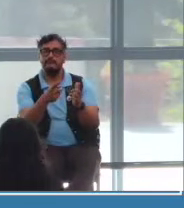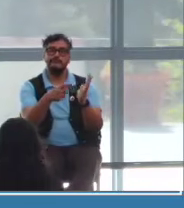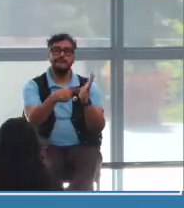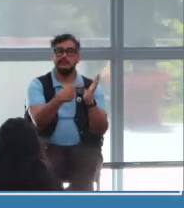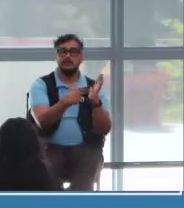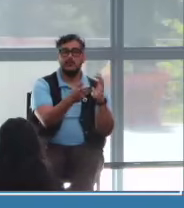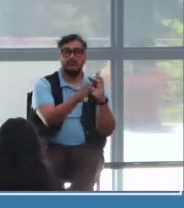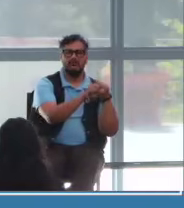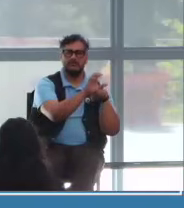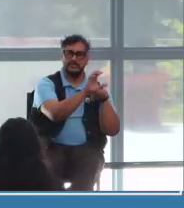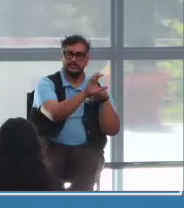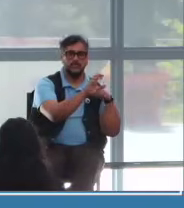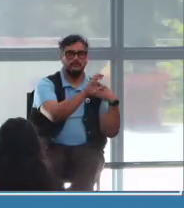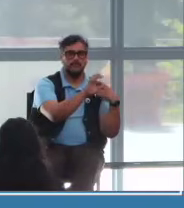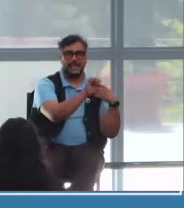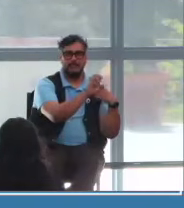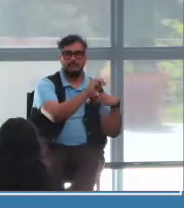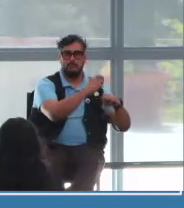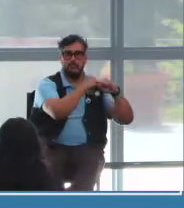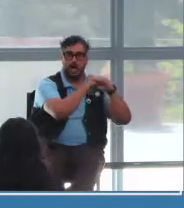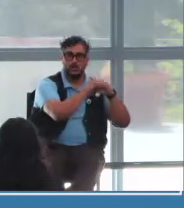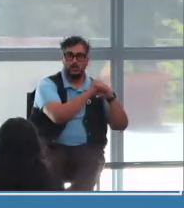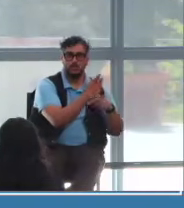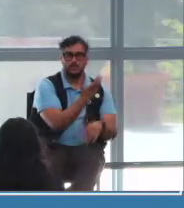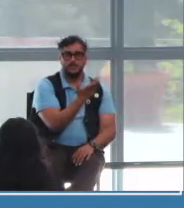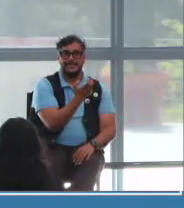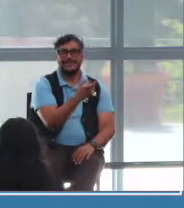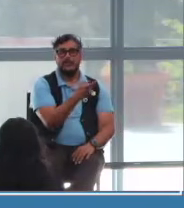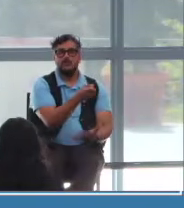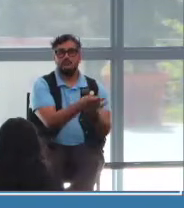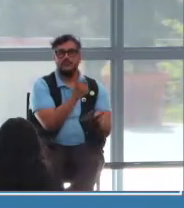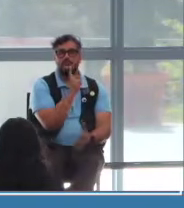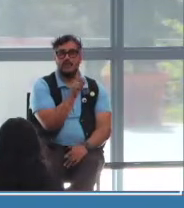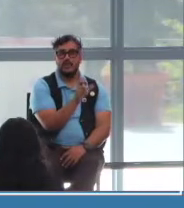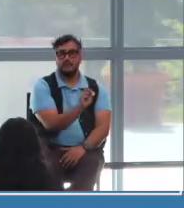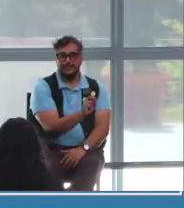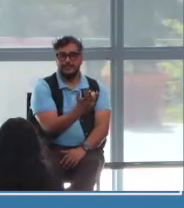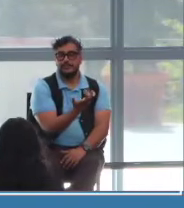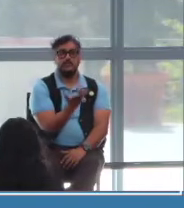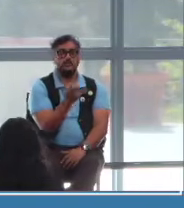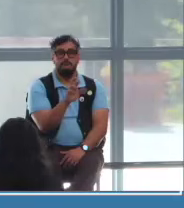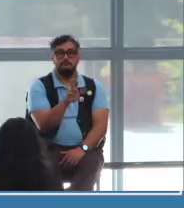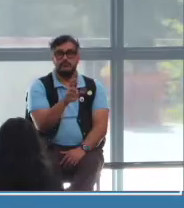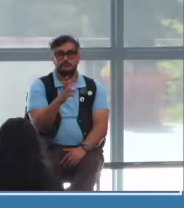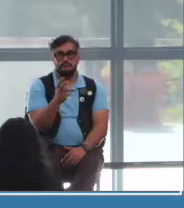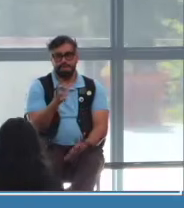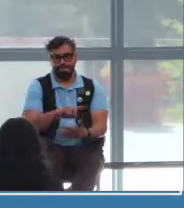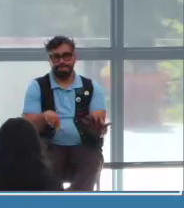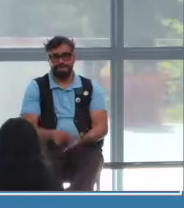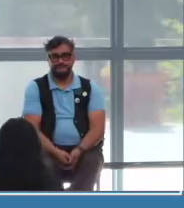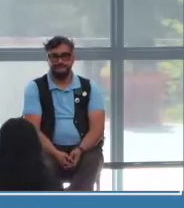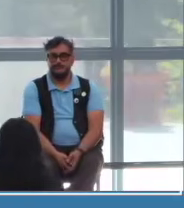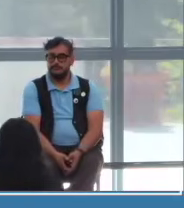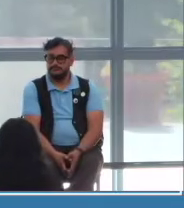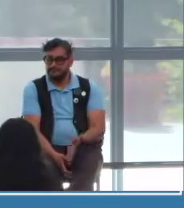calcineurin blockers such as voclosporin are now approved for lupus nephritis or tacrolimus.